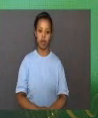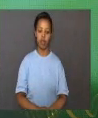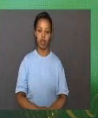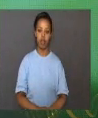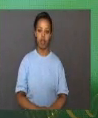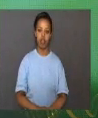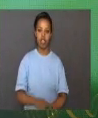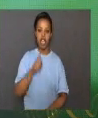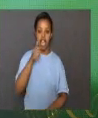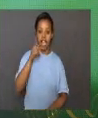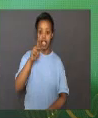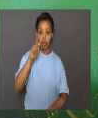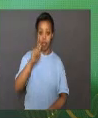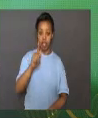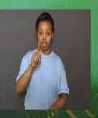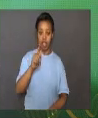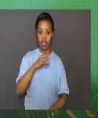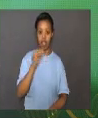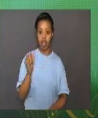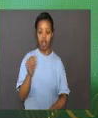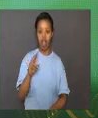Using ATP,